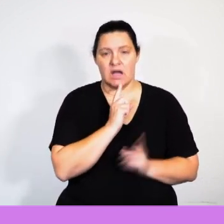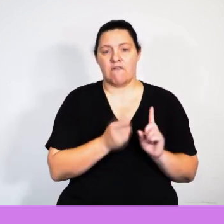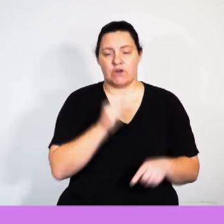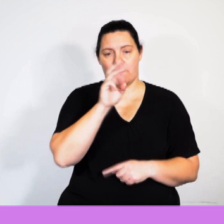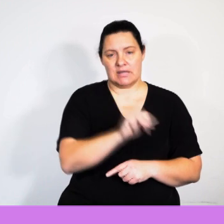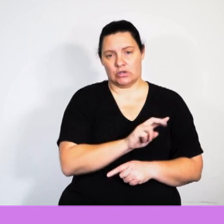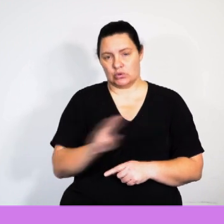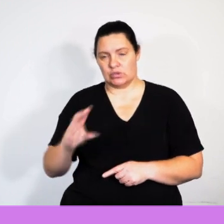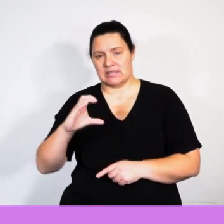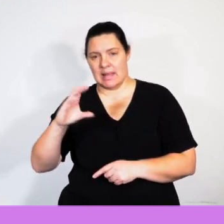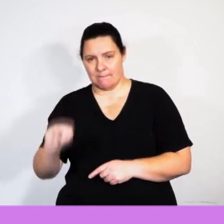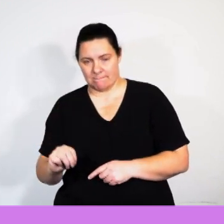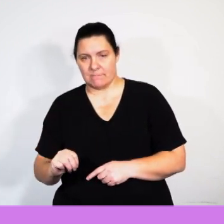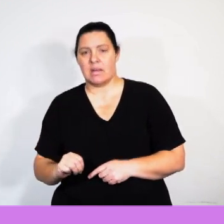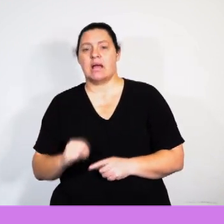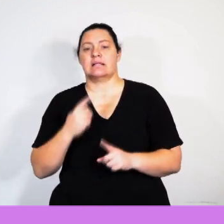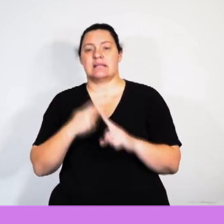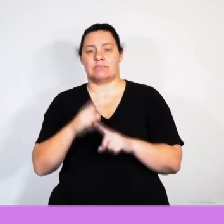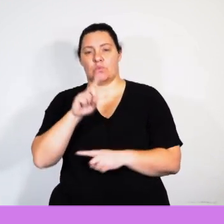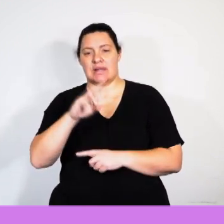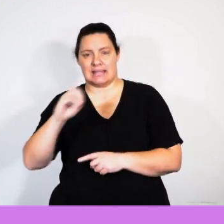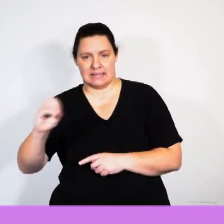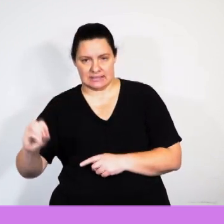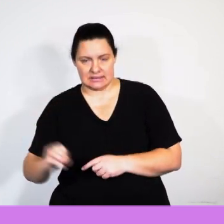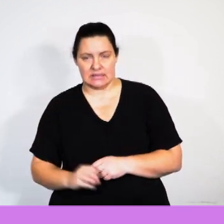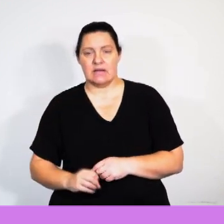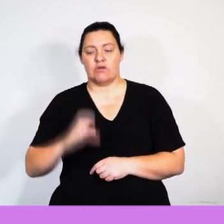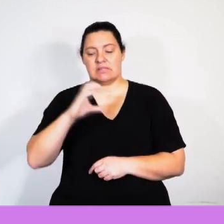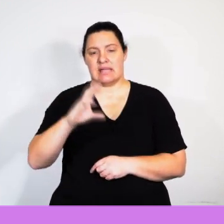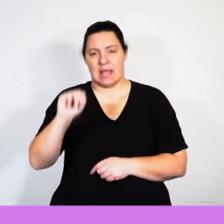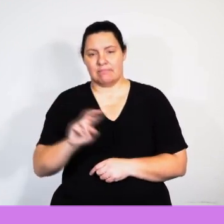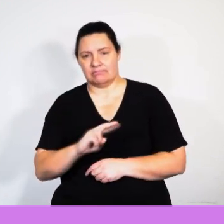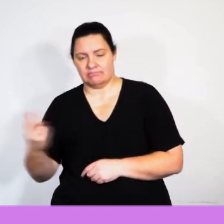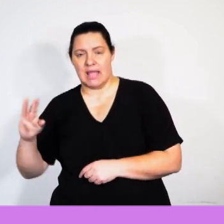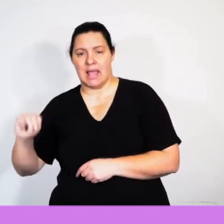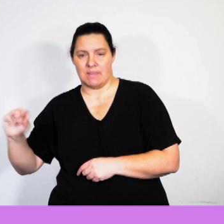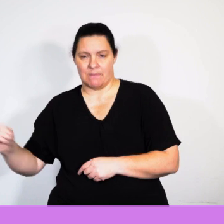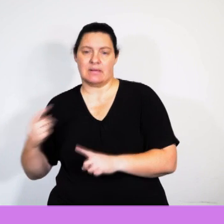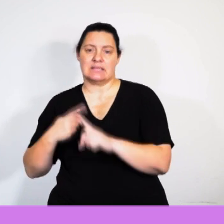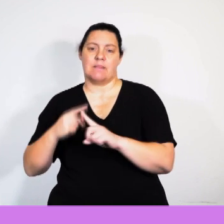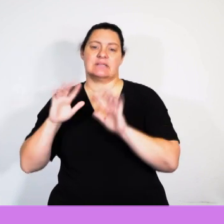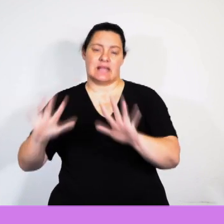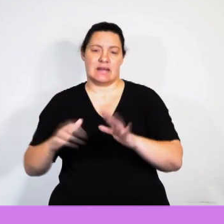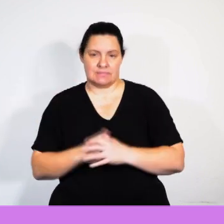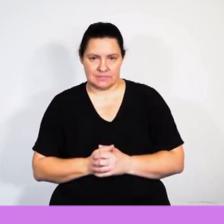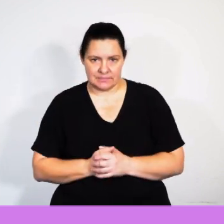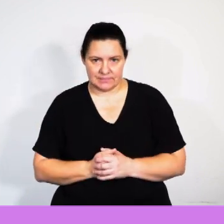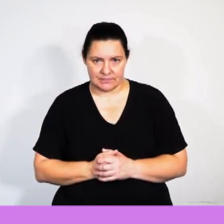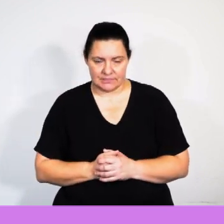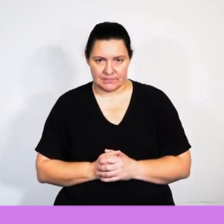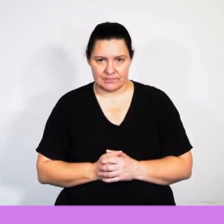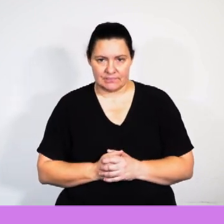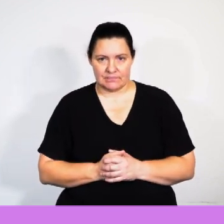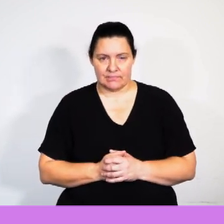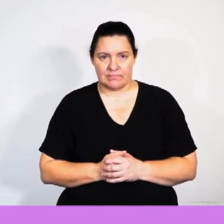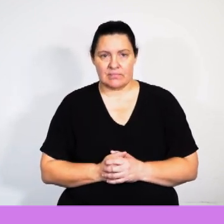1,000. From meter to centimeter, we multiply by 100. From centimeter to millimeter, we